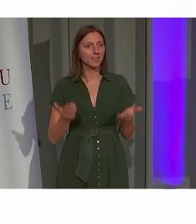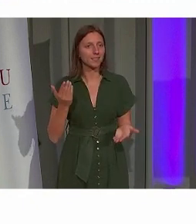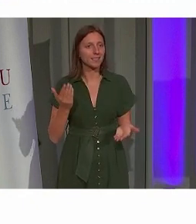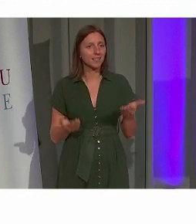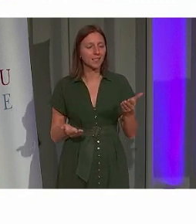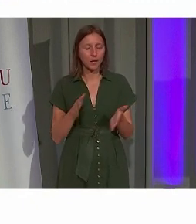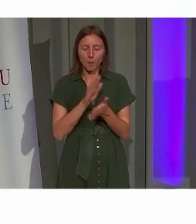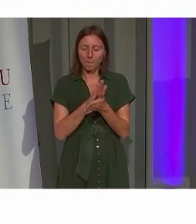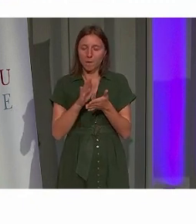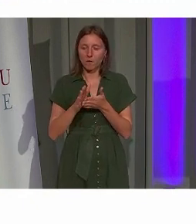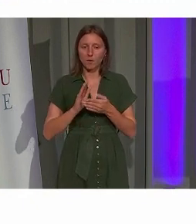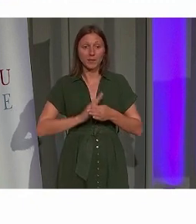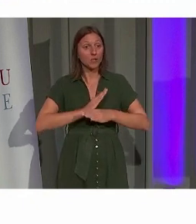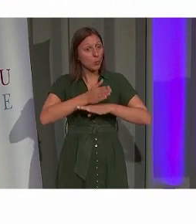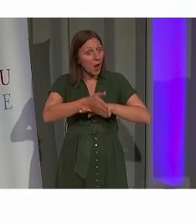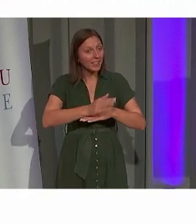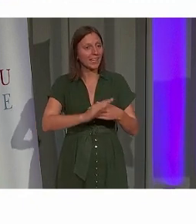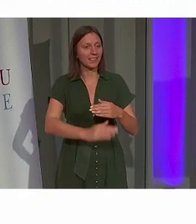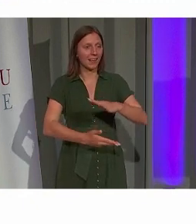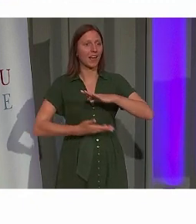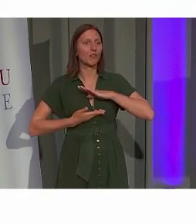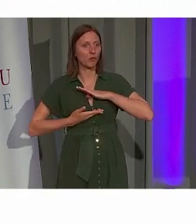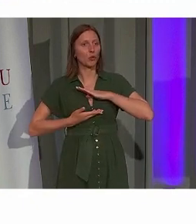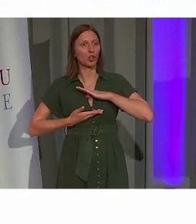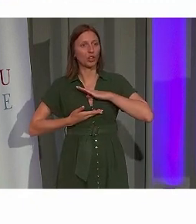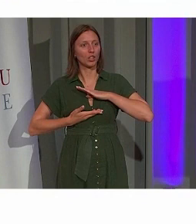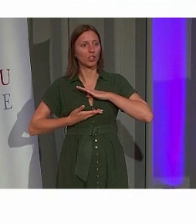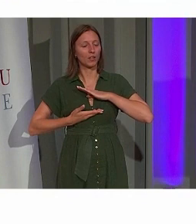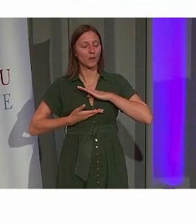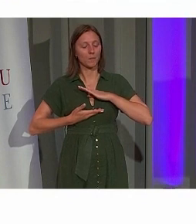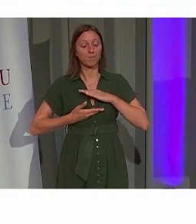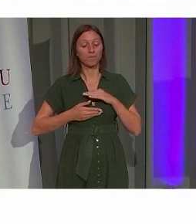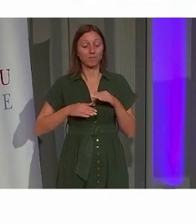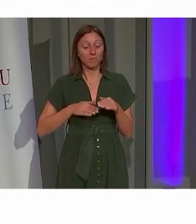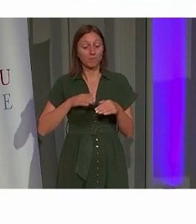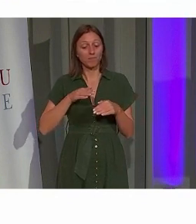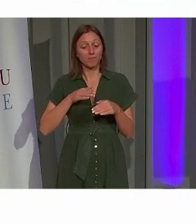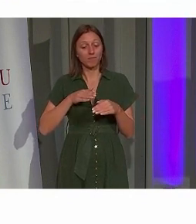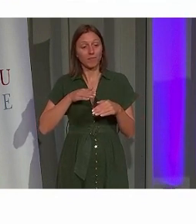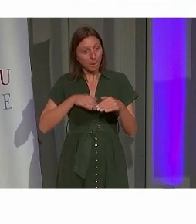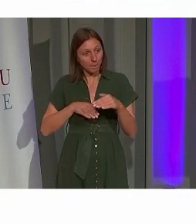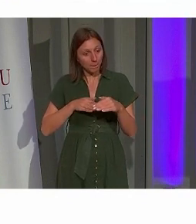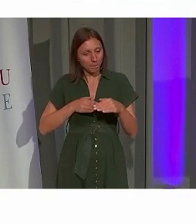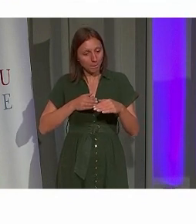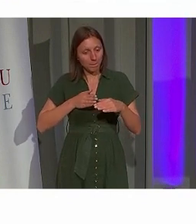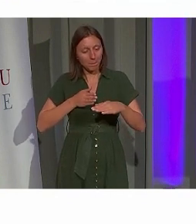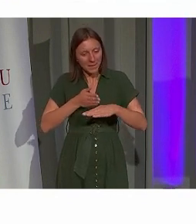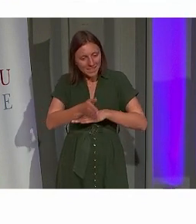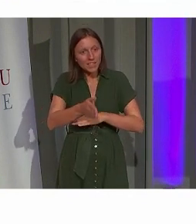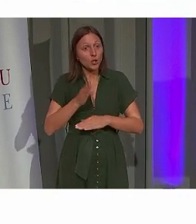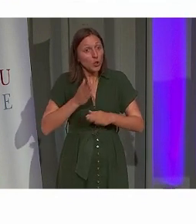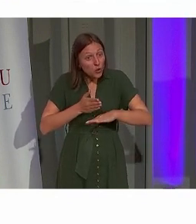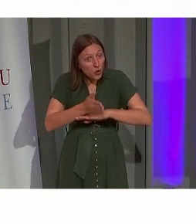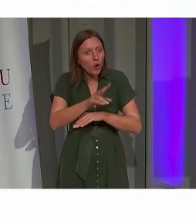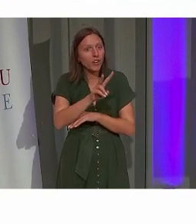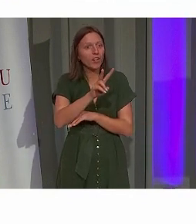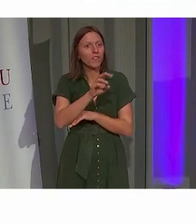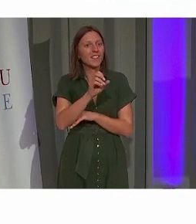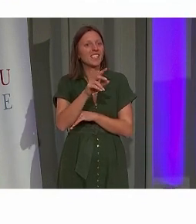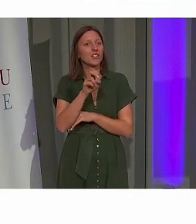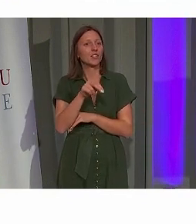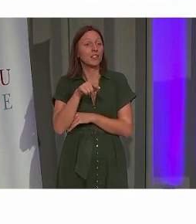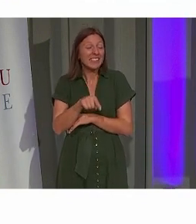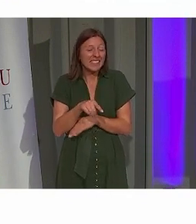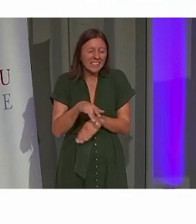file for over 2 years, because when we talk about accessibility and heritage, we want to go through